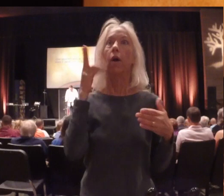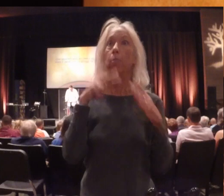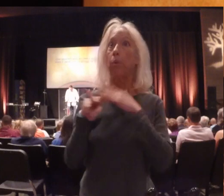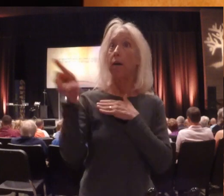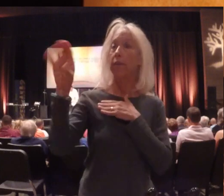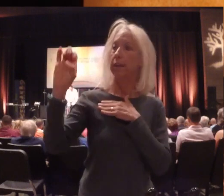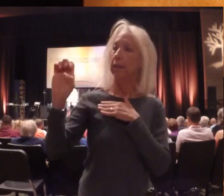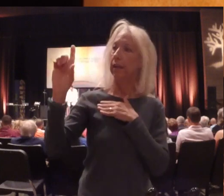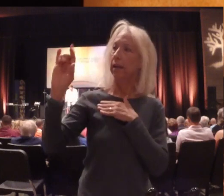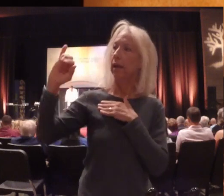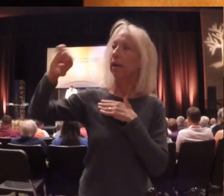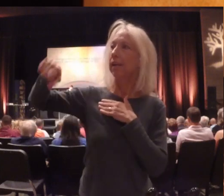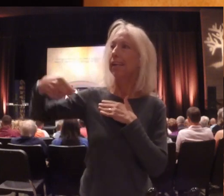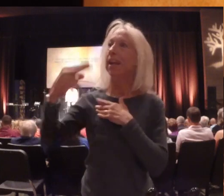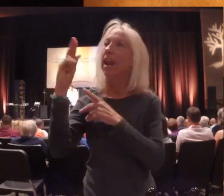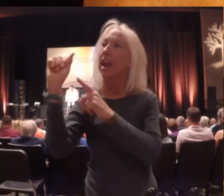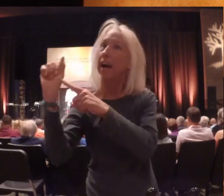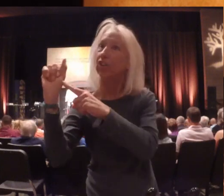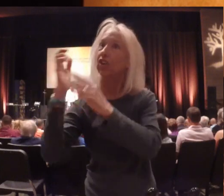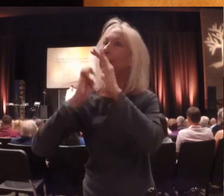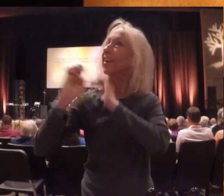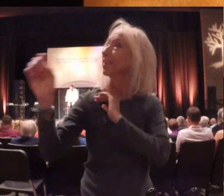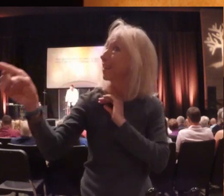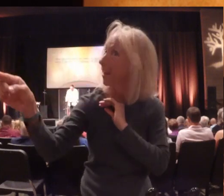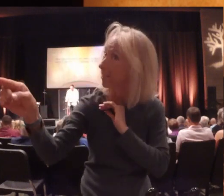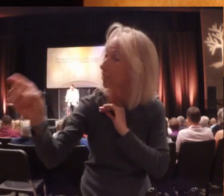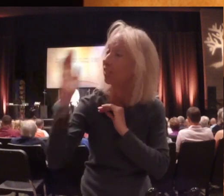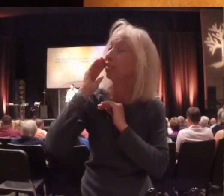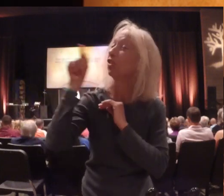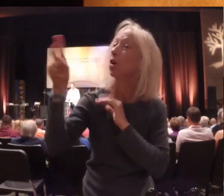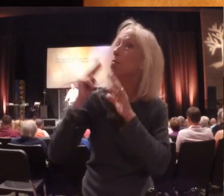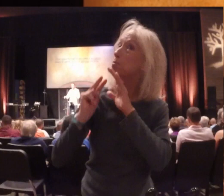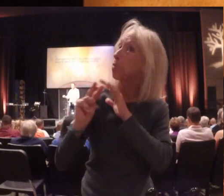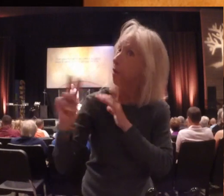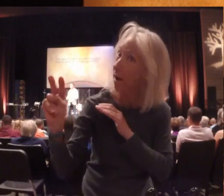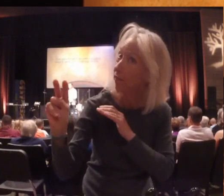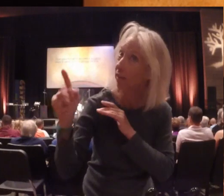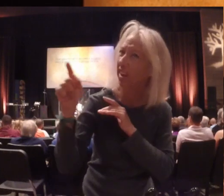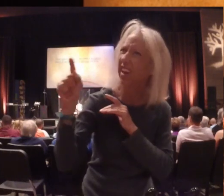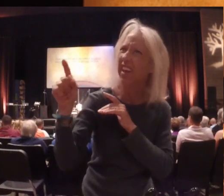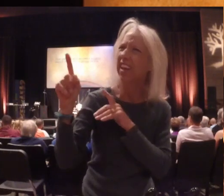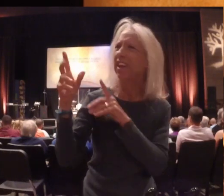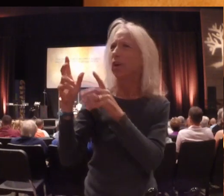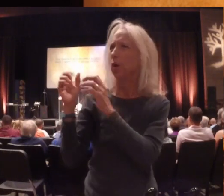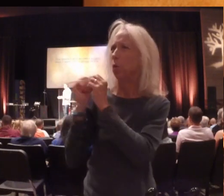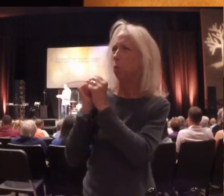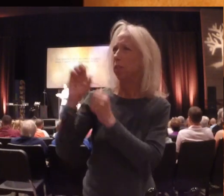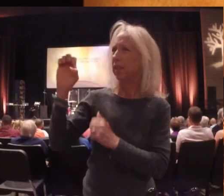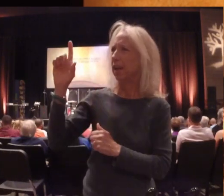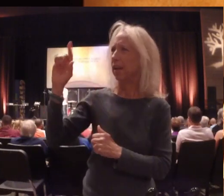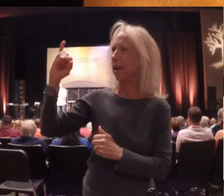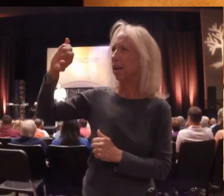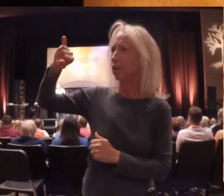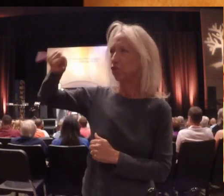Elisha, the son of Shaphat is here, who poured water on the hands of Elijah. And as we learned last week, Elijah